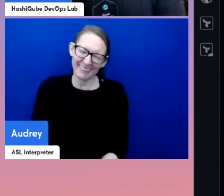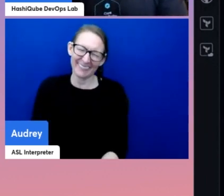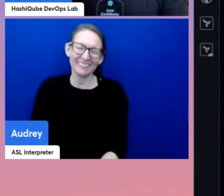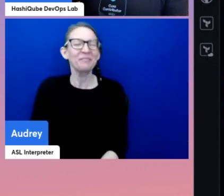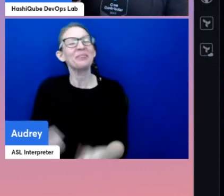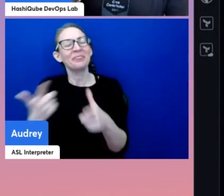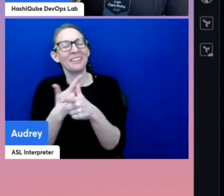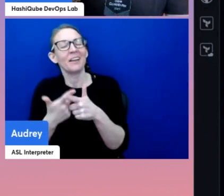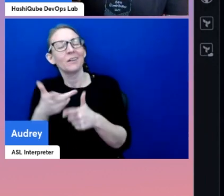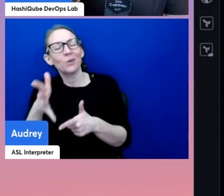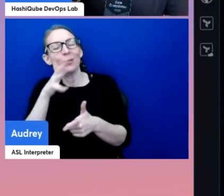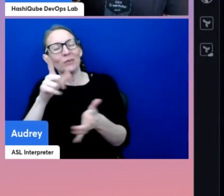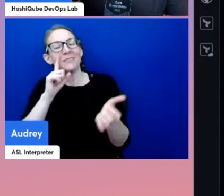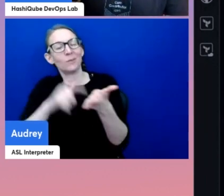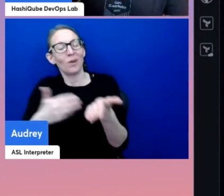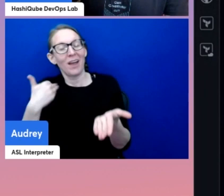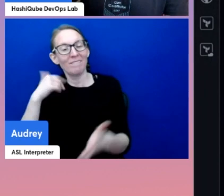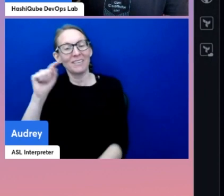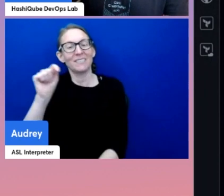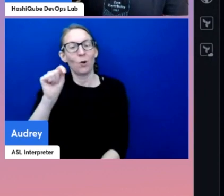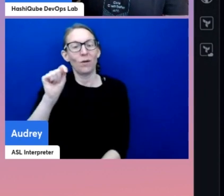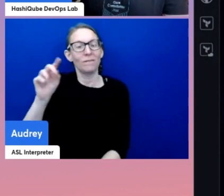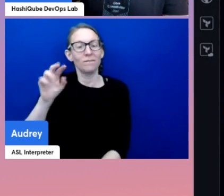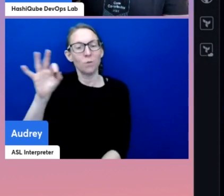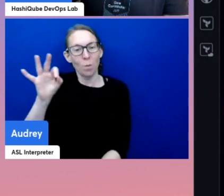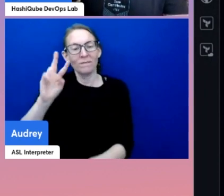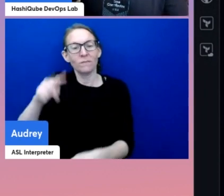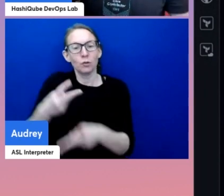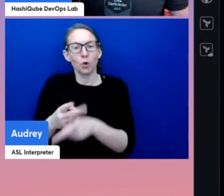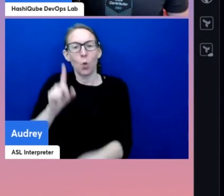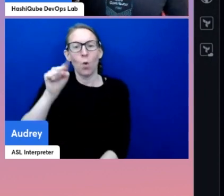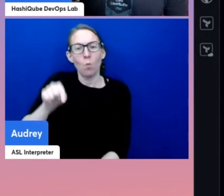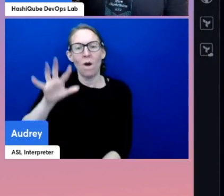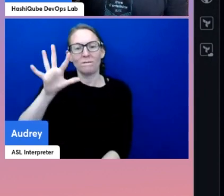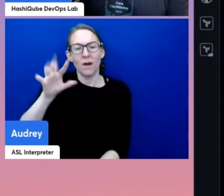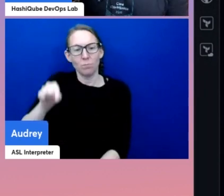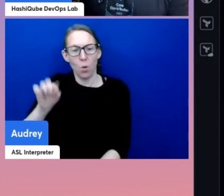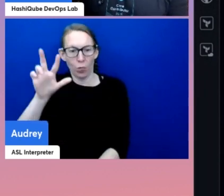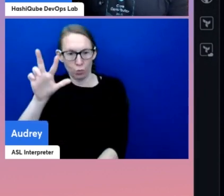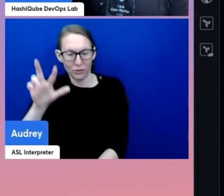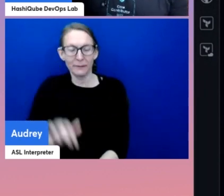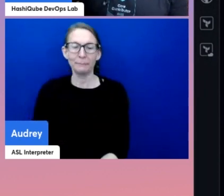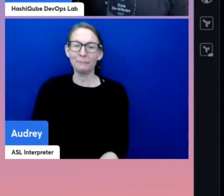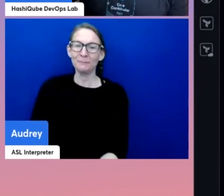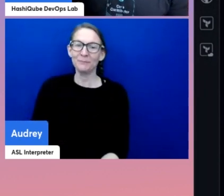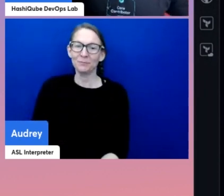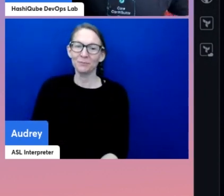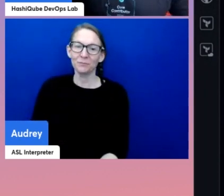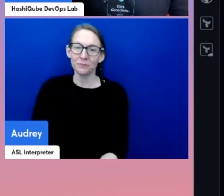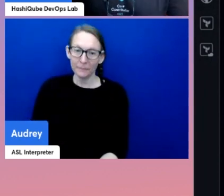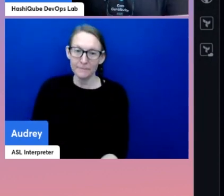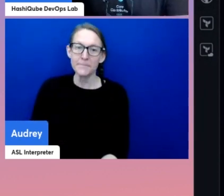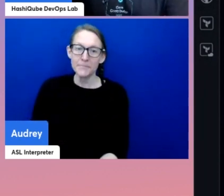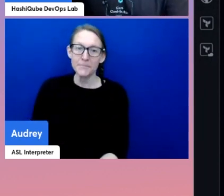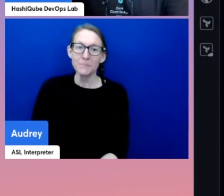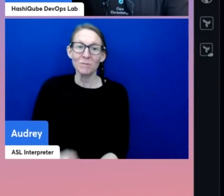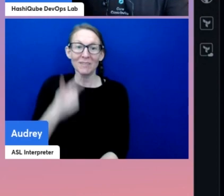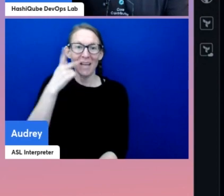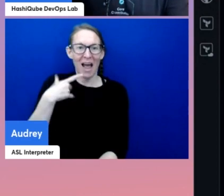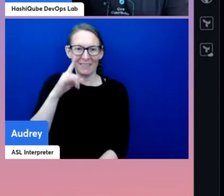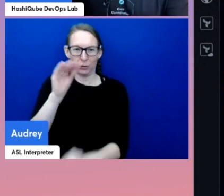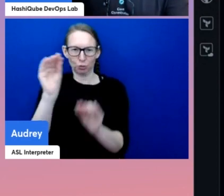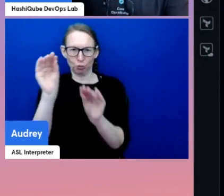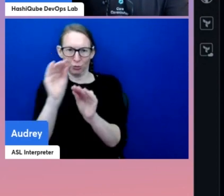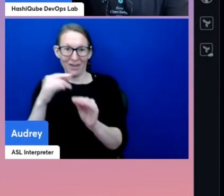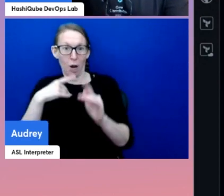see that we have Terraform version 1.5.3. Now, I see that I have switched this around, so I've